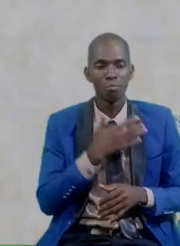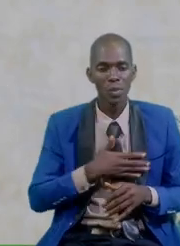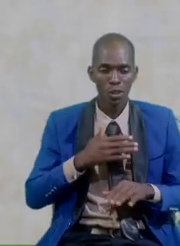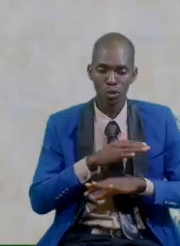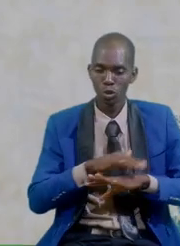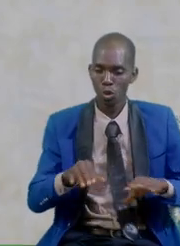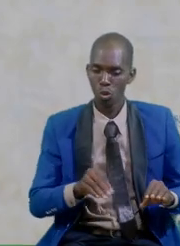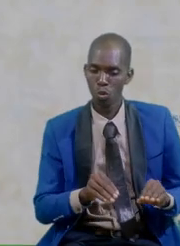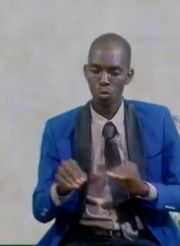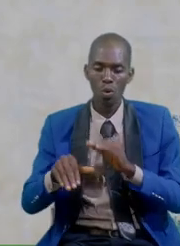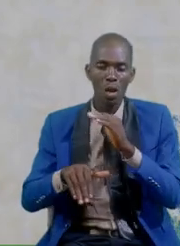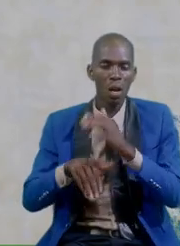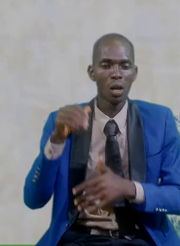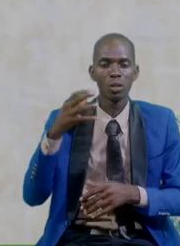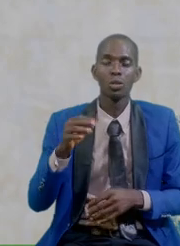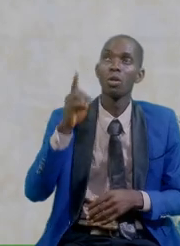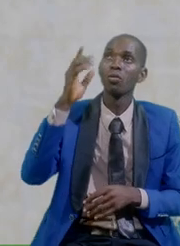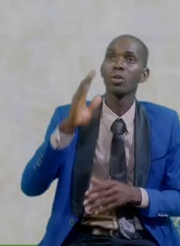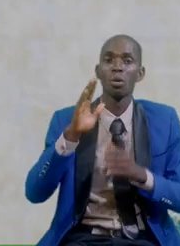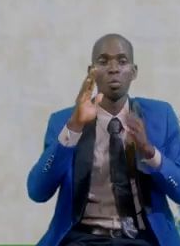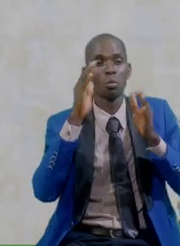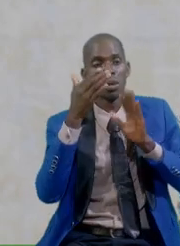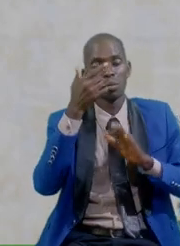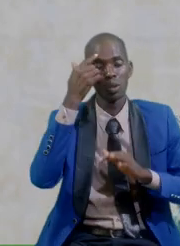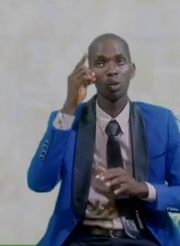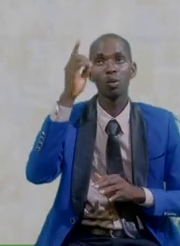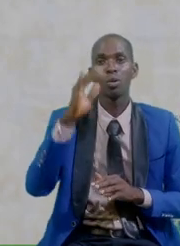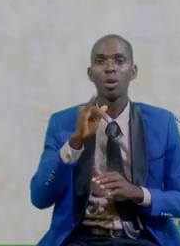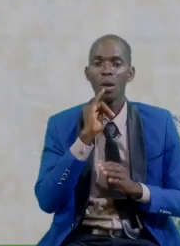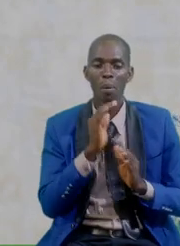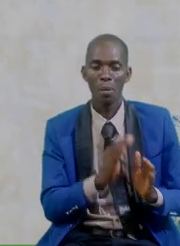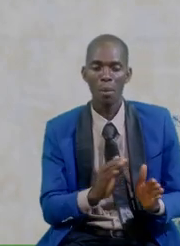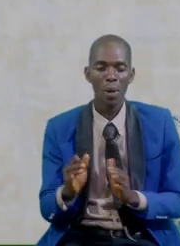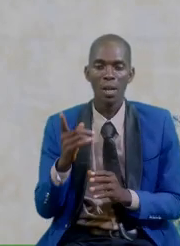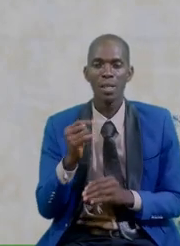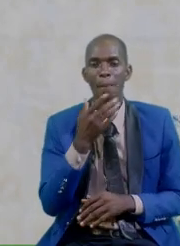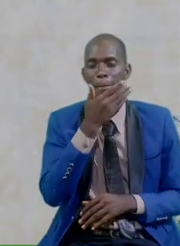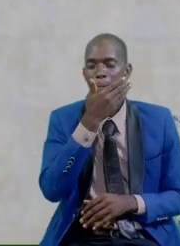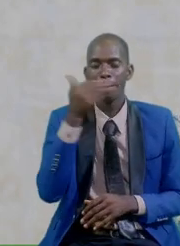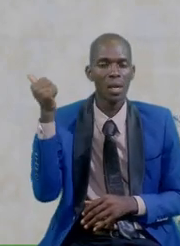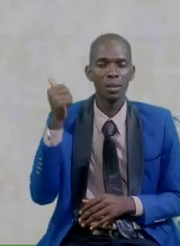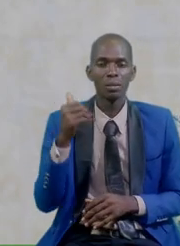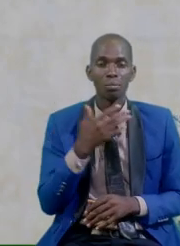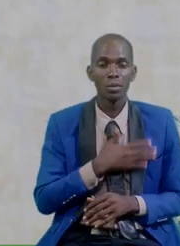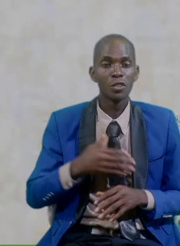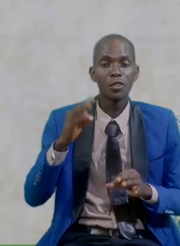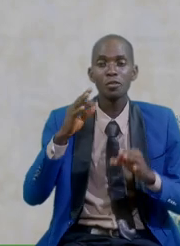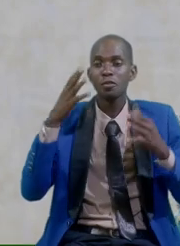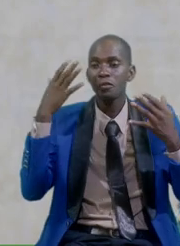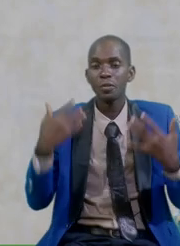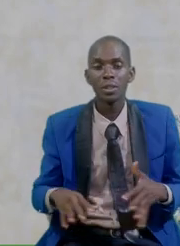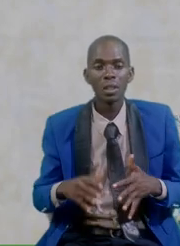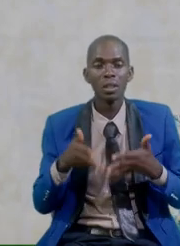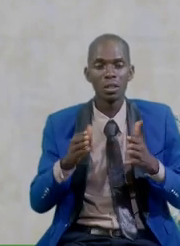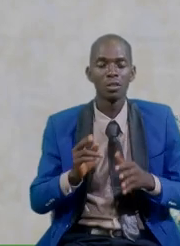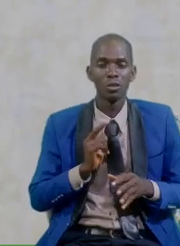presence, because God is preparing the best. Counselors, if you are true, please, you signify.